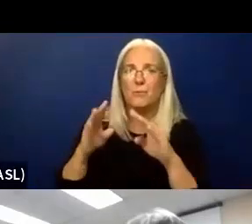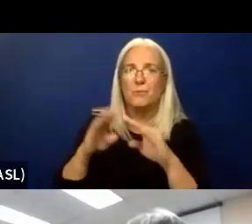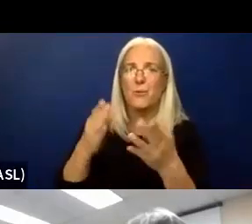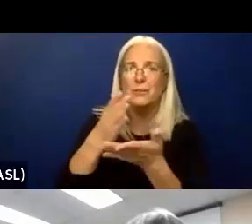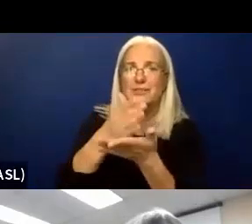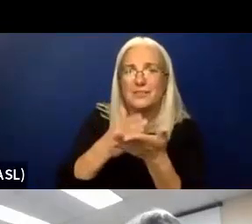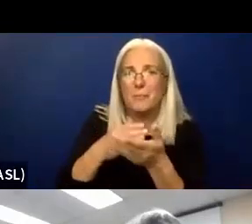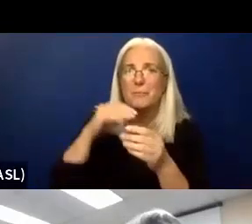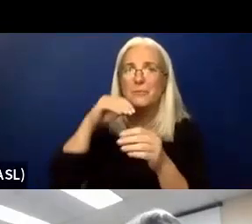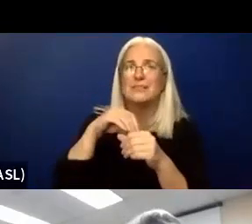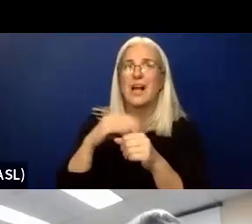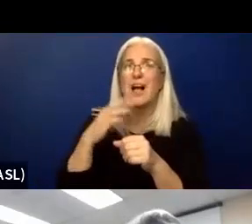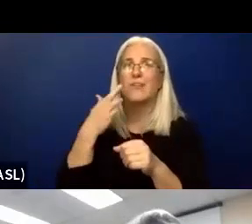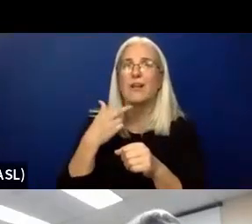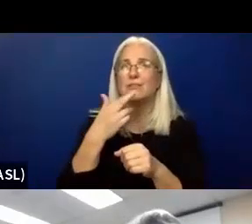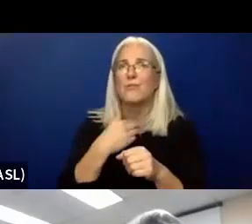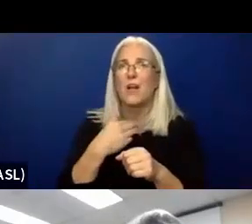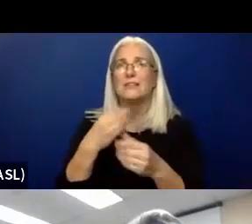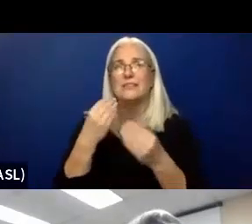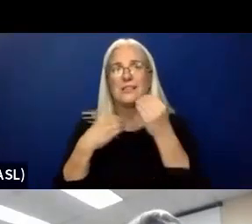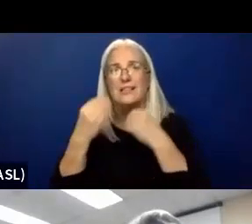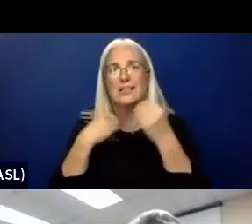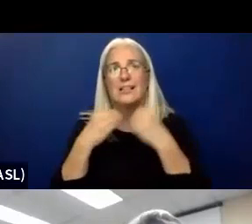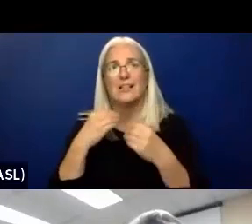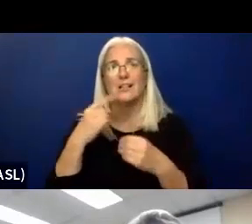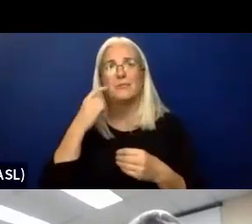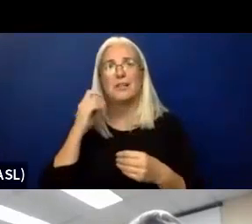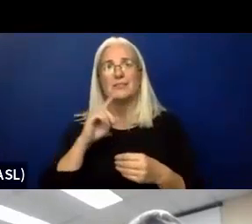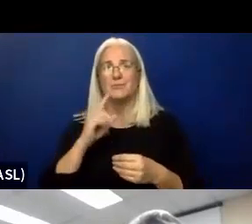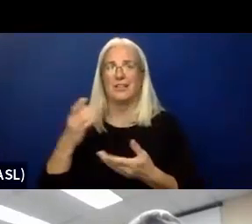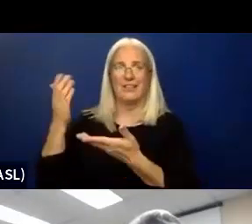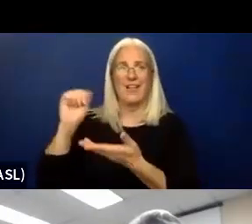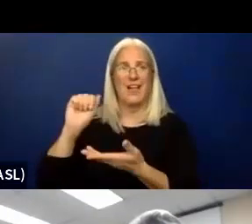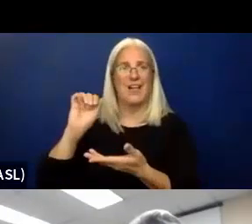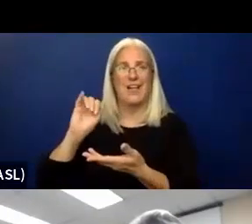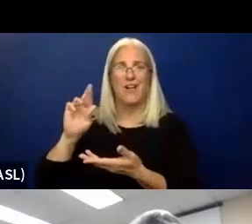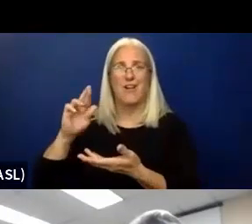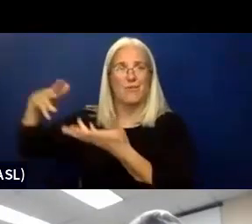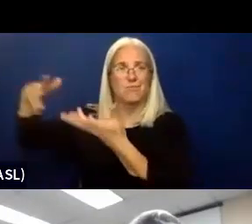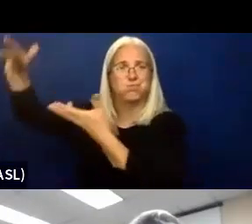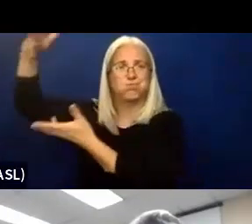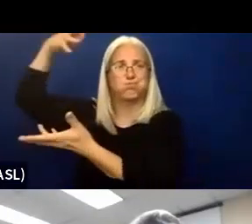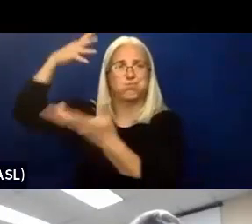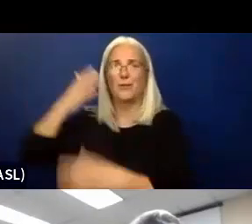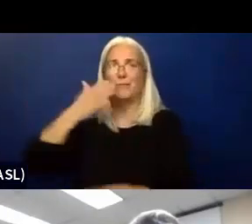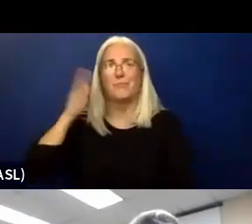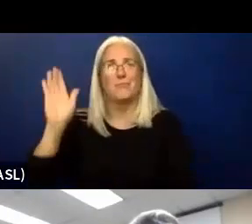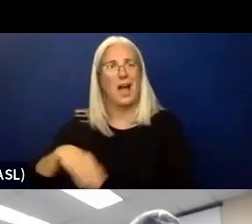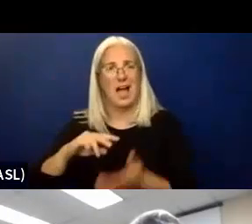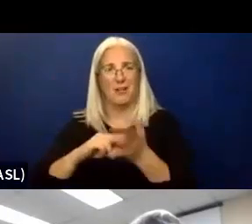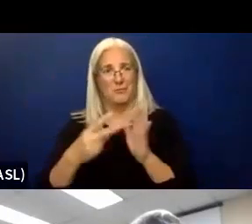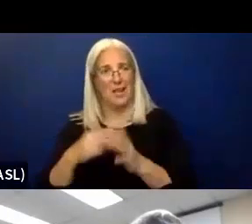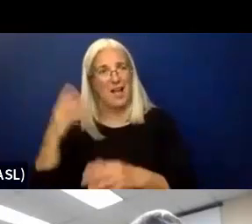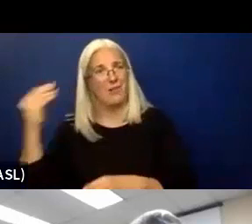able to open based on the fact that our AQI is so poor and outdoor dining certainly isn't going to be easy to do at this time, given